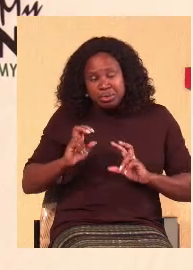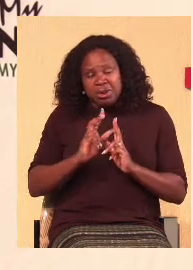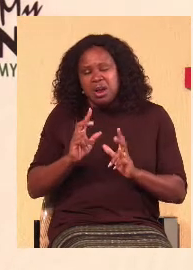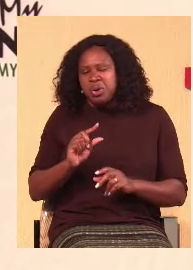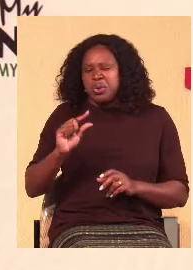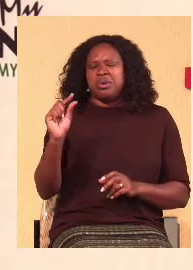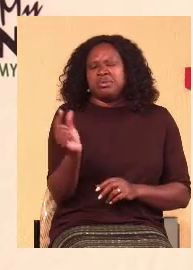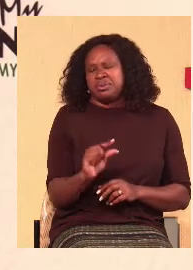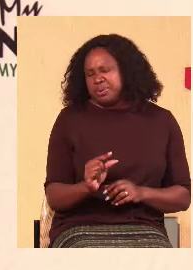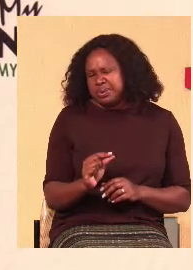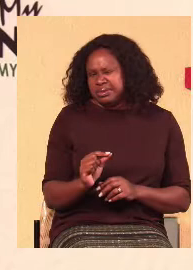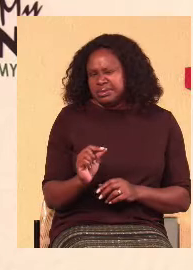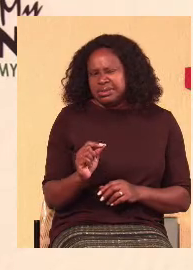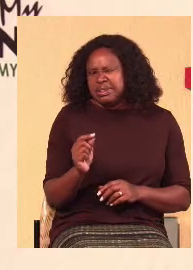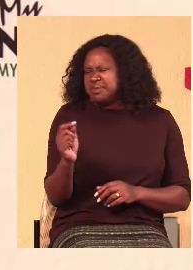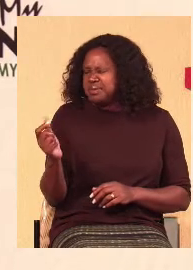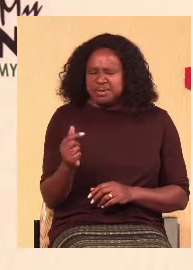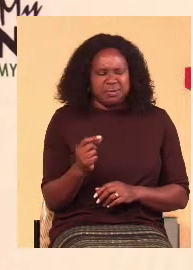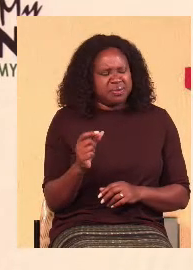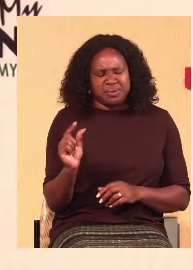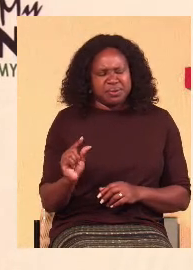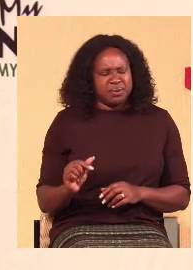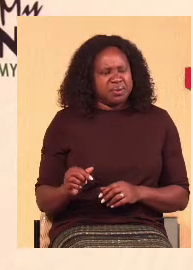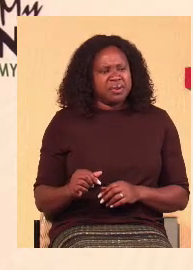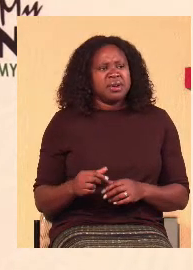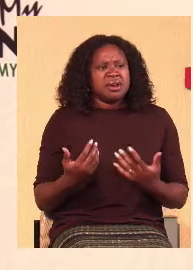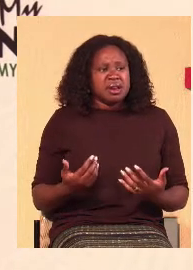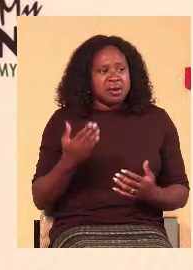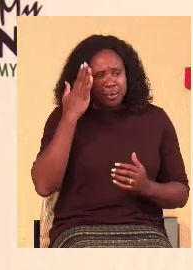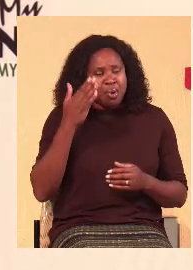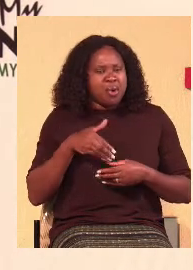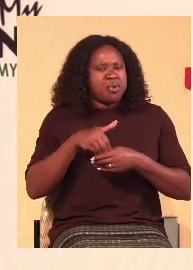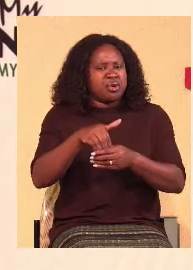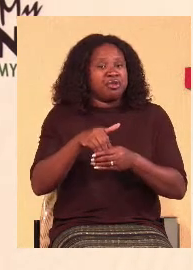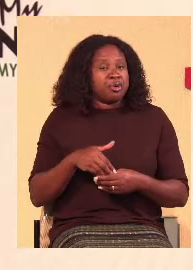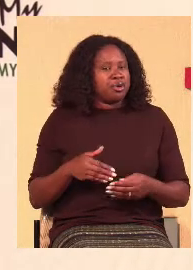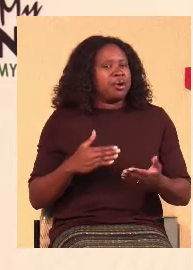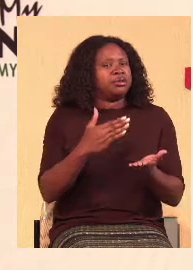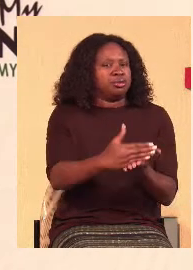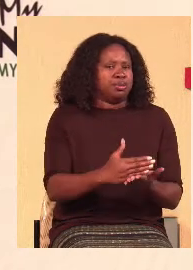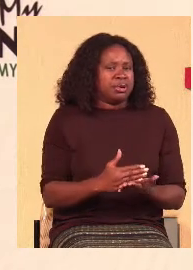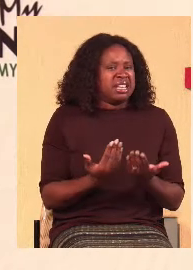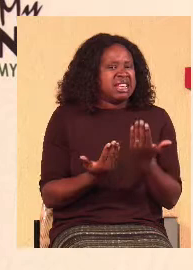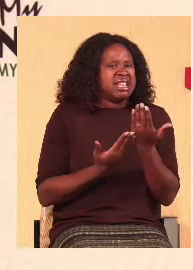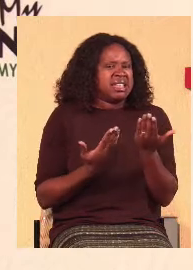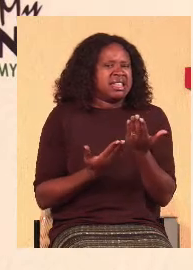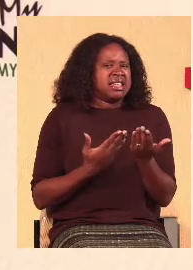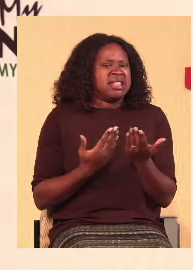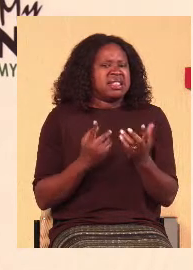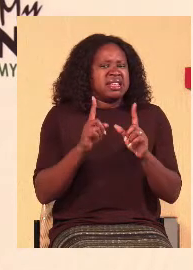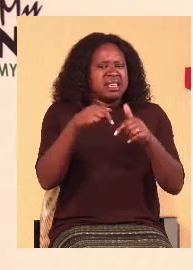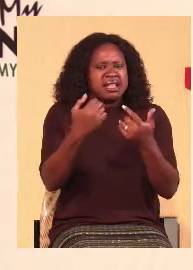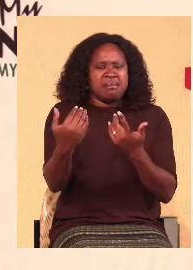that transport has been stopped. It's no longer easy to get things from outside to bring